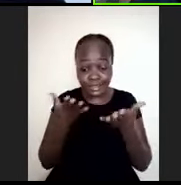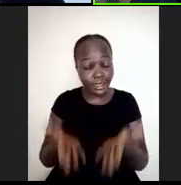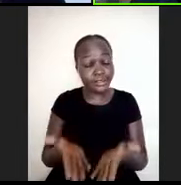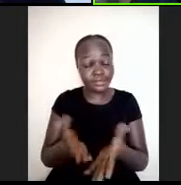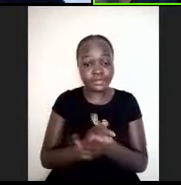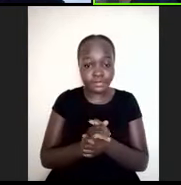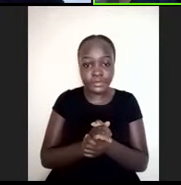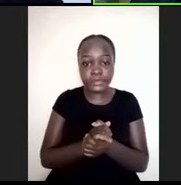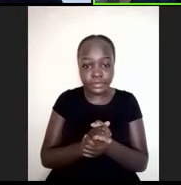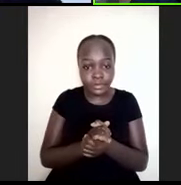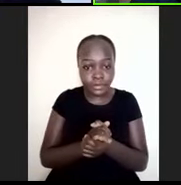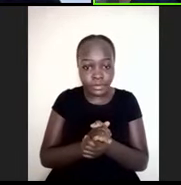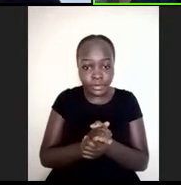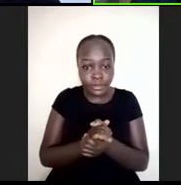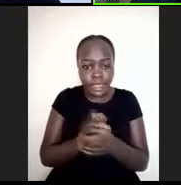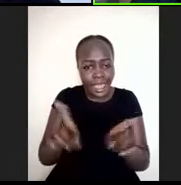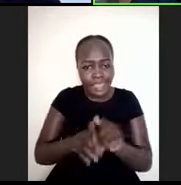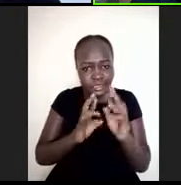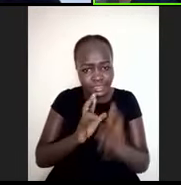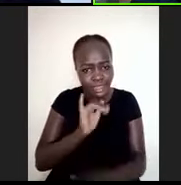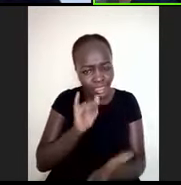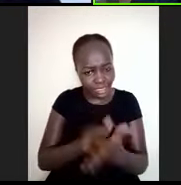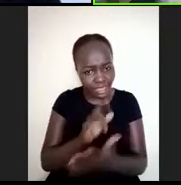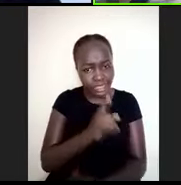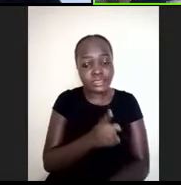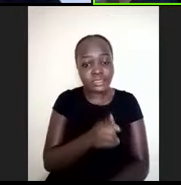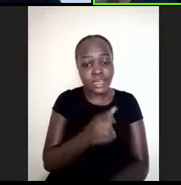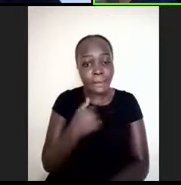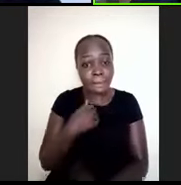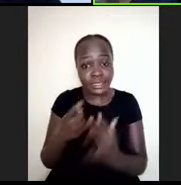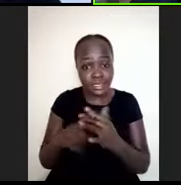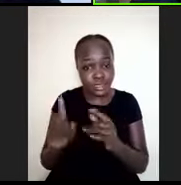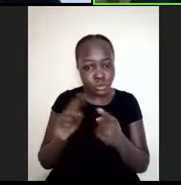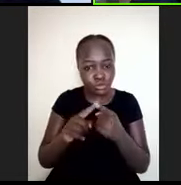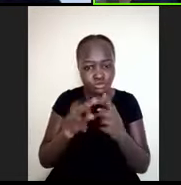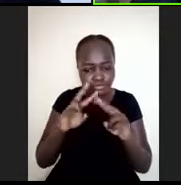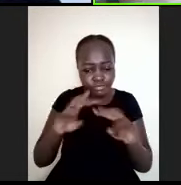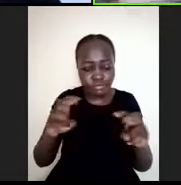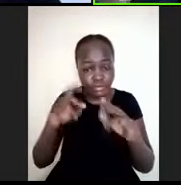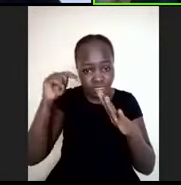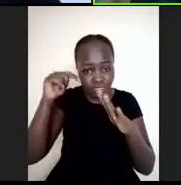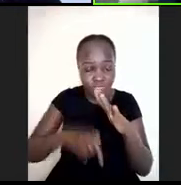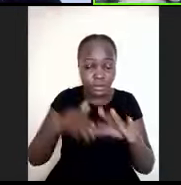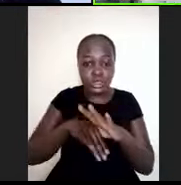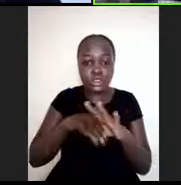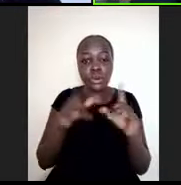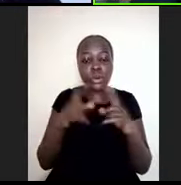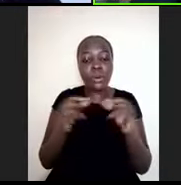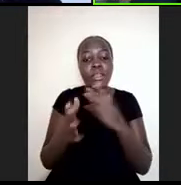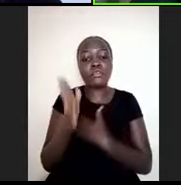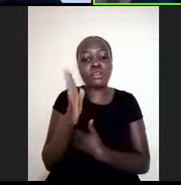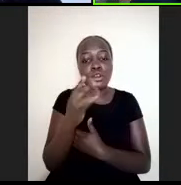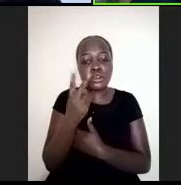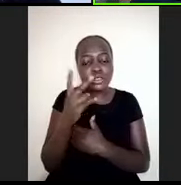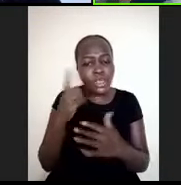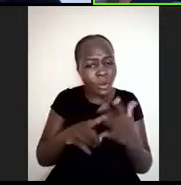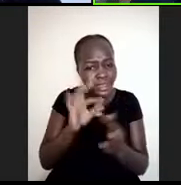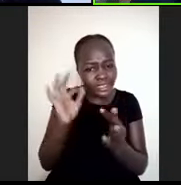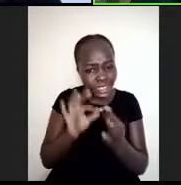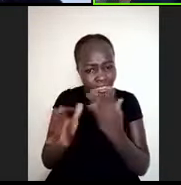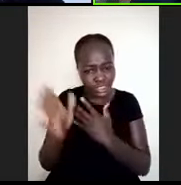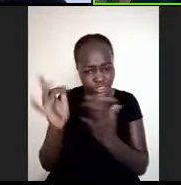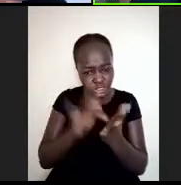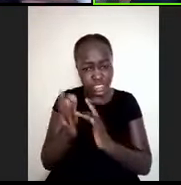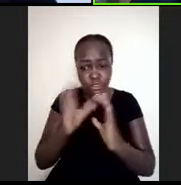as a result of that, I started to dig into the word of God to see what is it that Jesus is communicating to